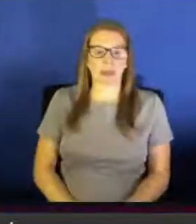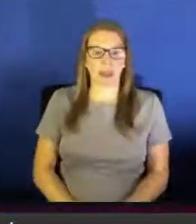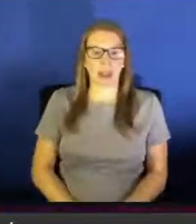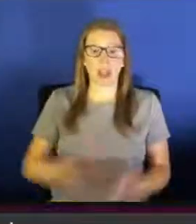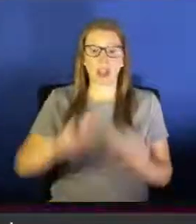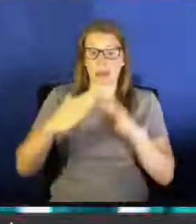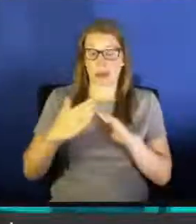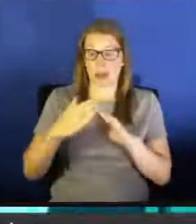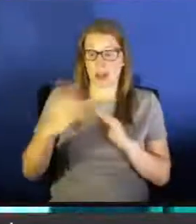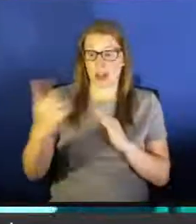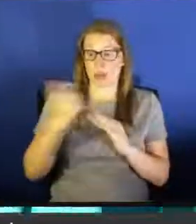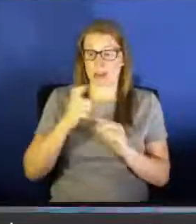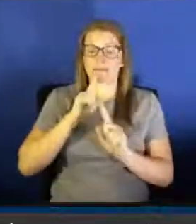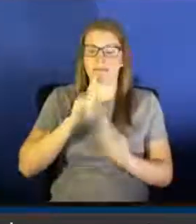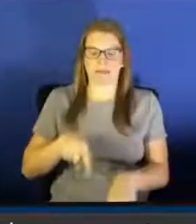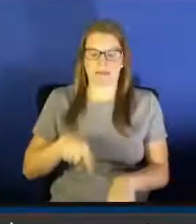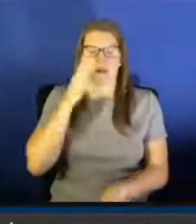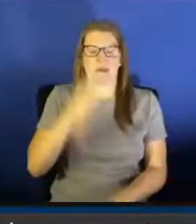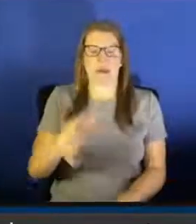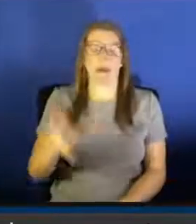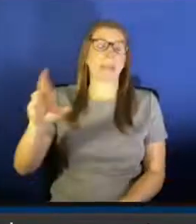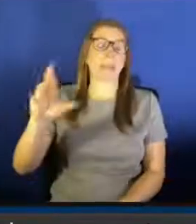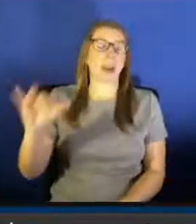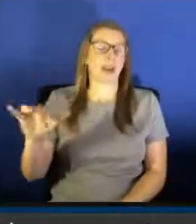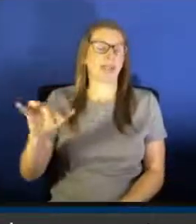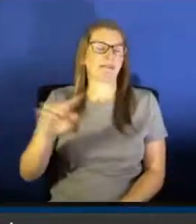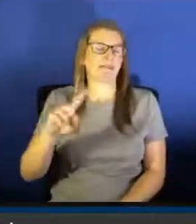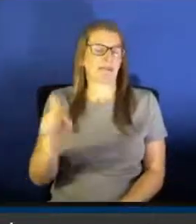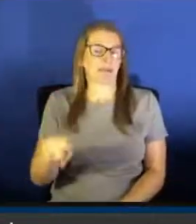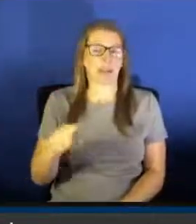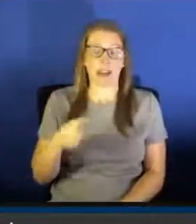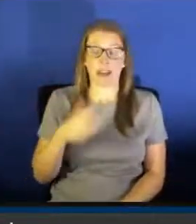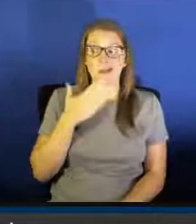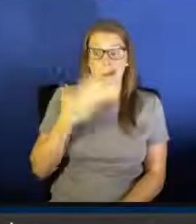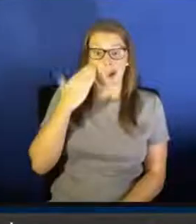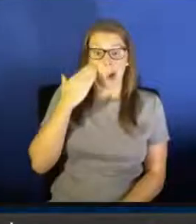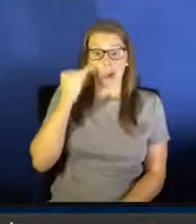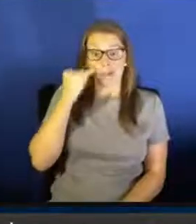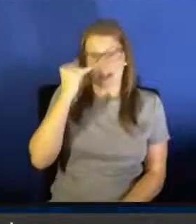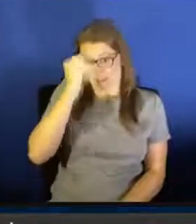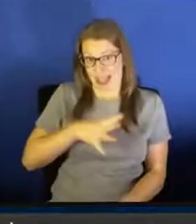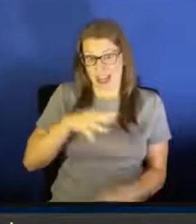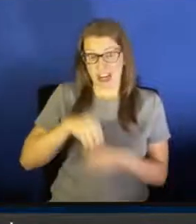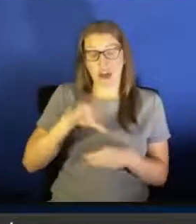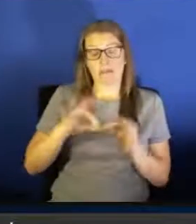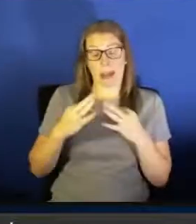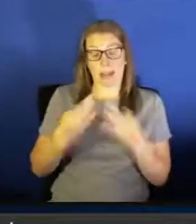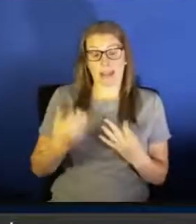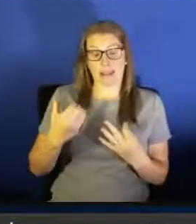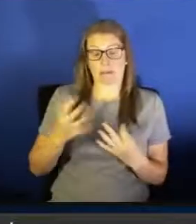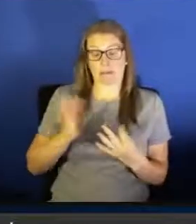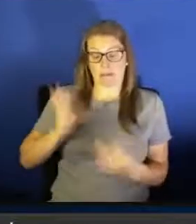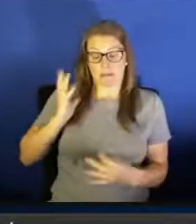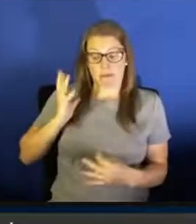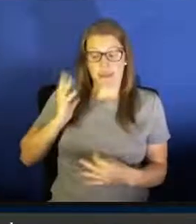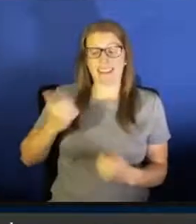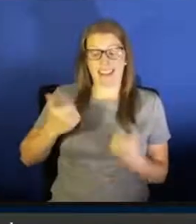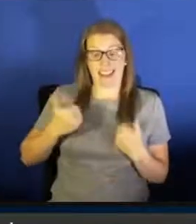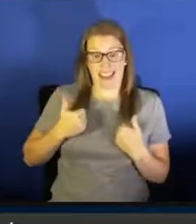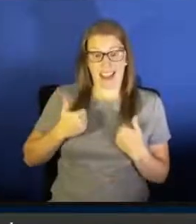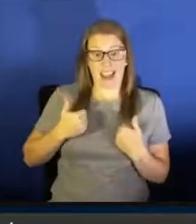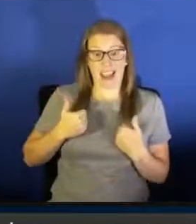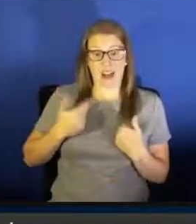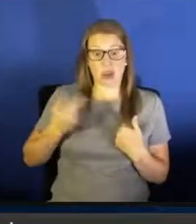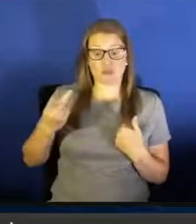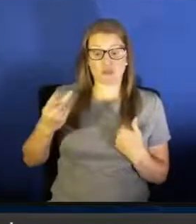have from Mary. And good to know, because she wants to know if men in her family have had prostate cancer.